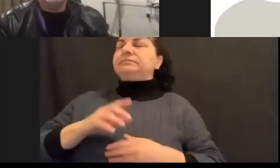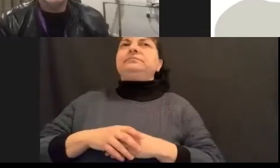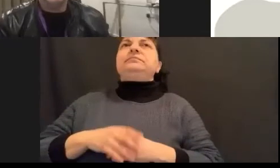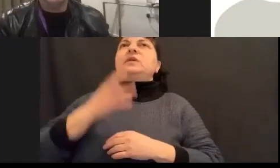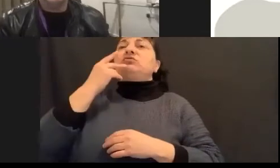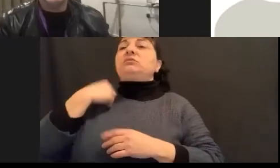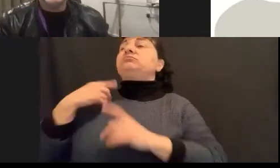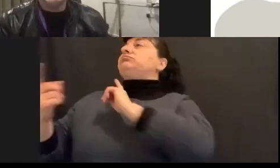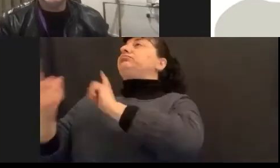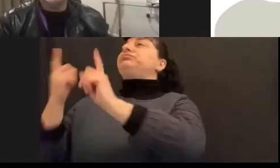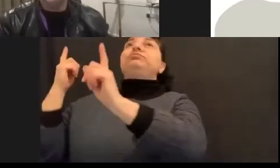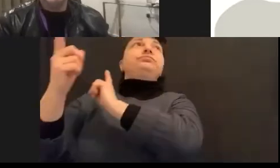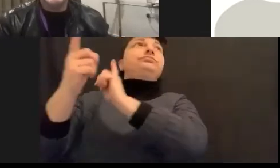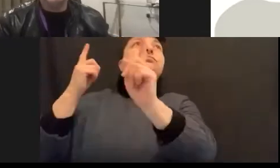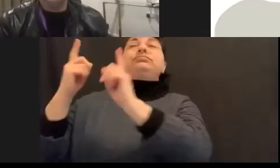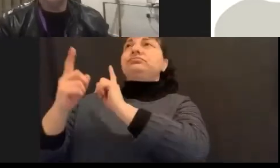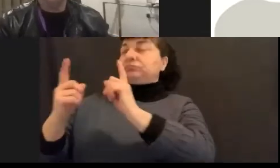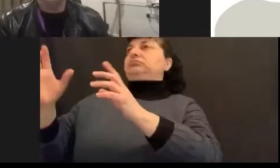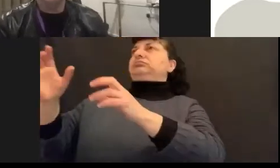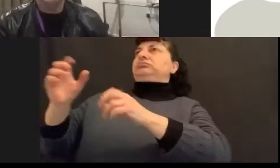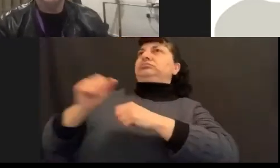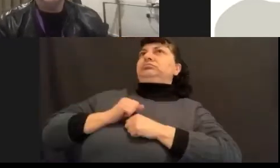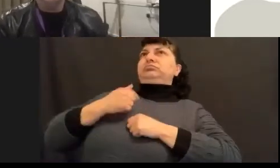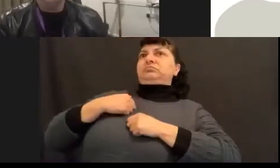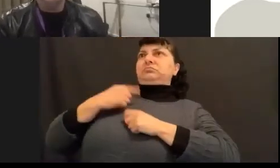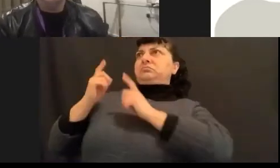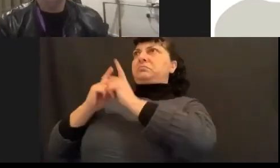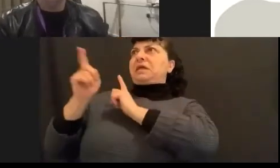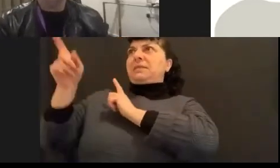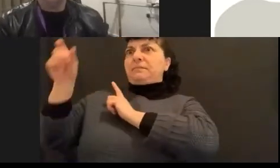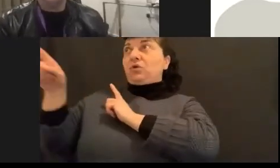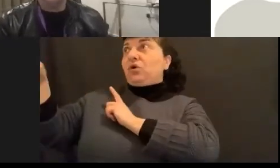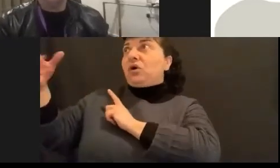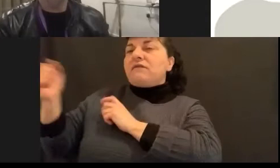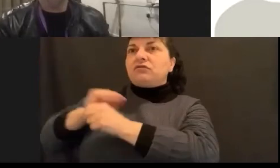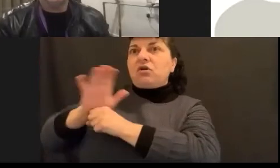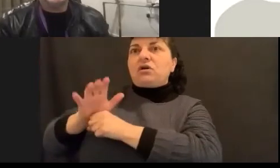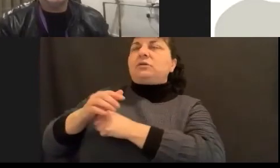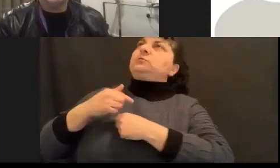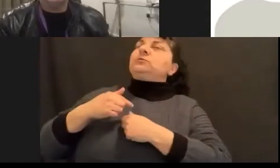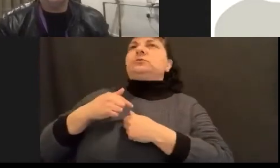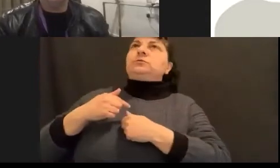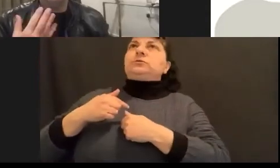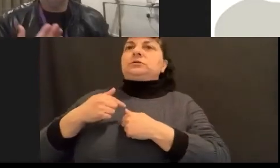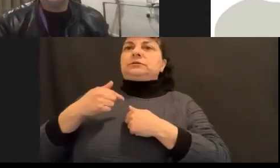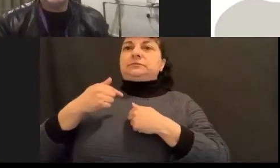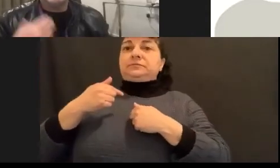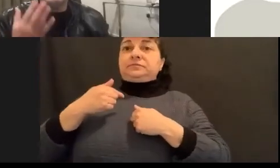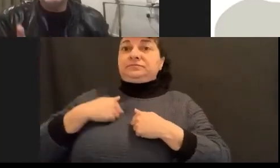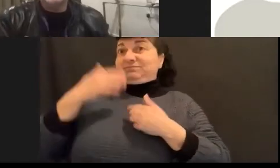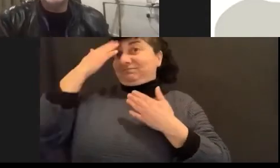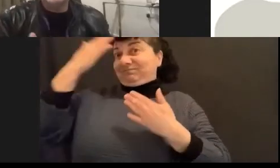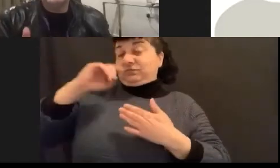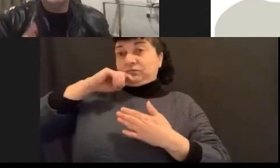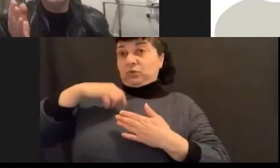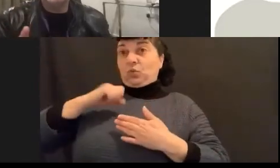though your initial test may be negative if you've had an initial test, we can't be sure that you're not going to develop the virus